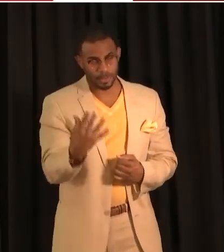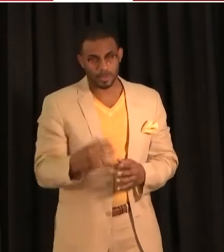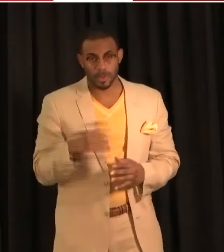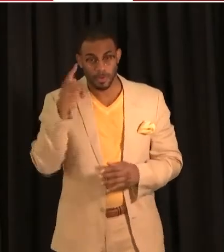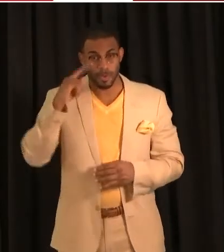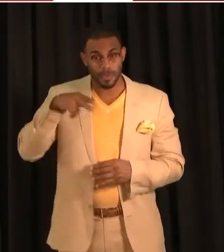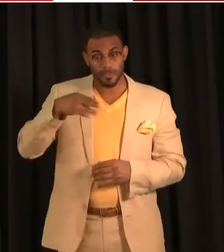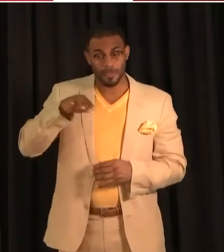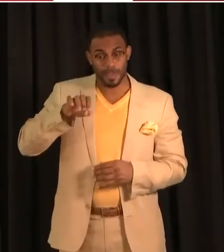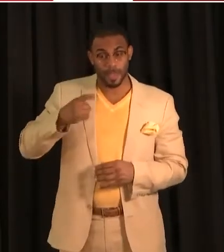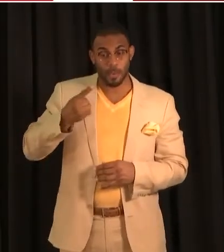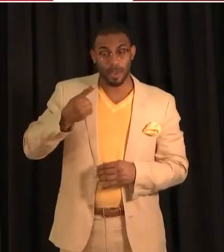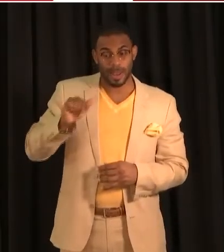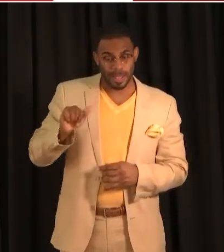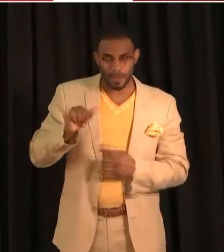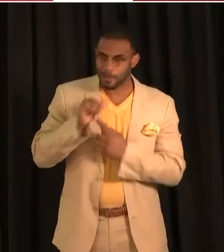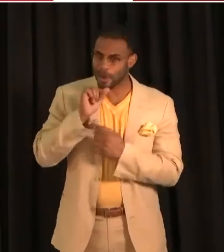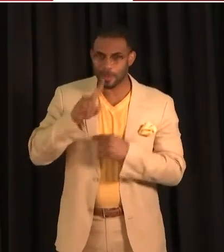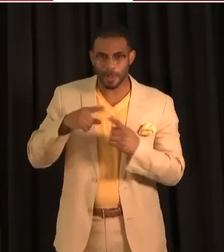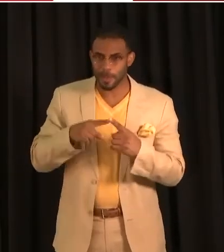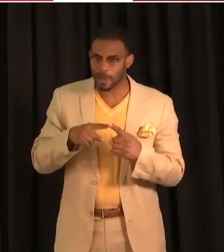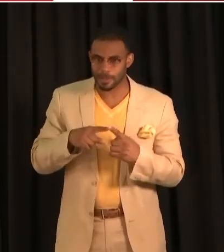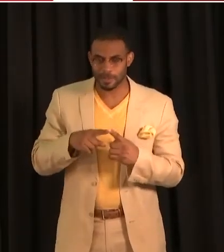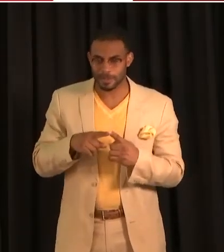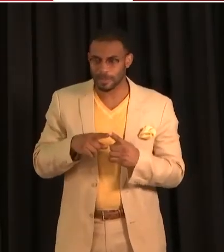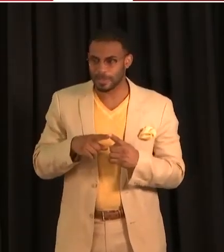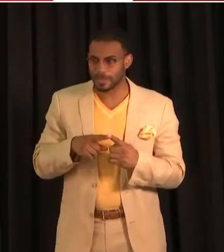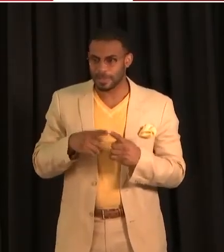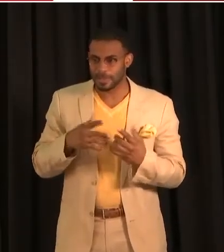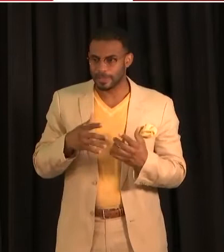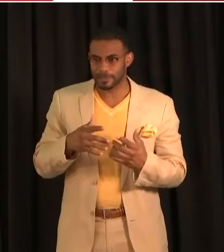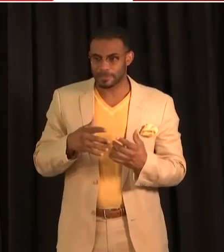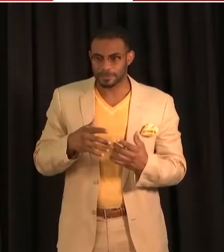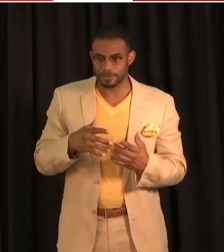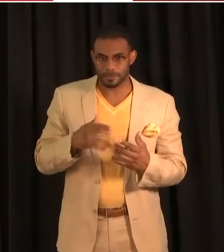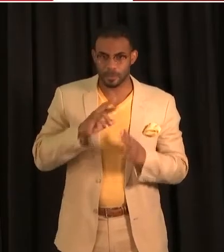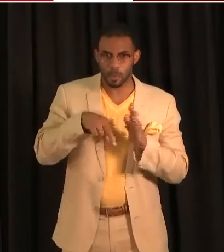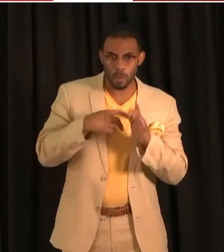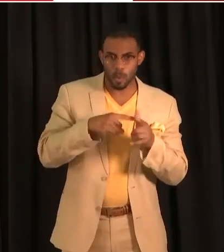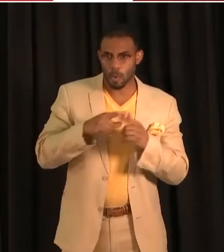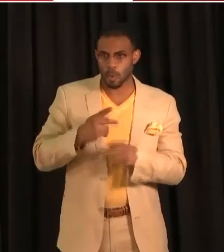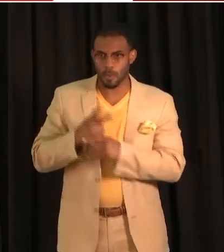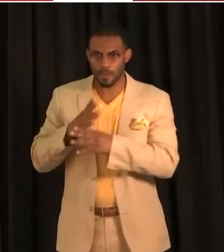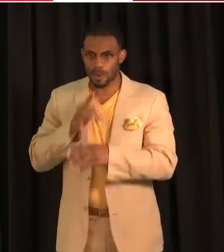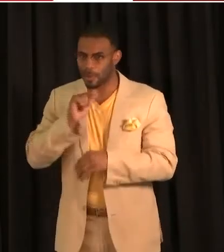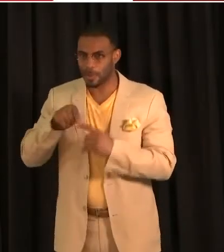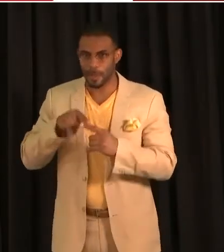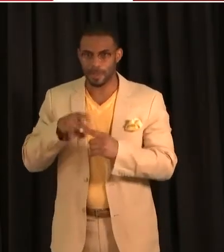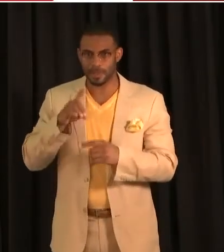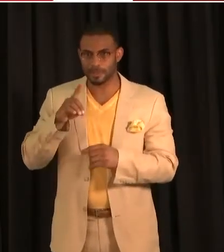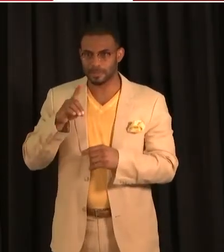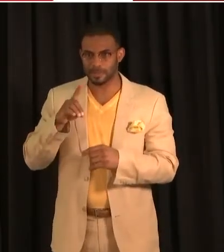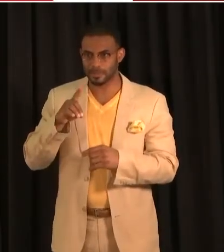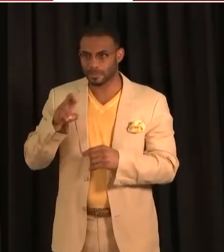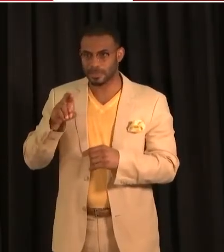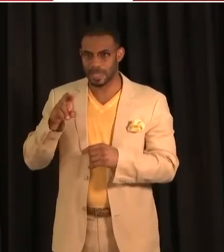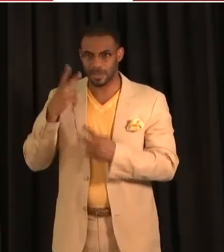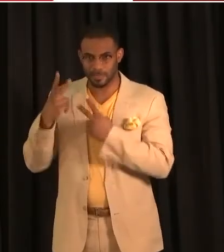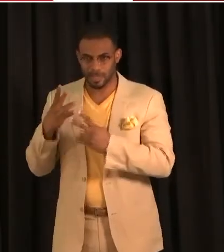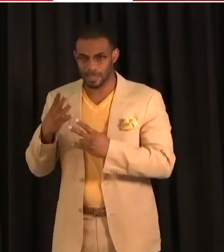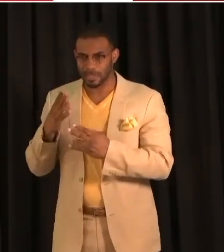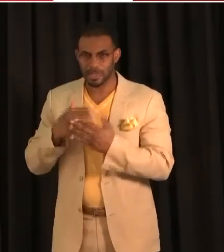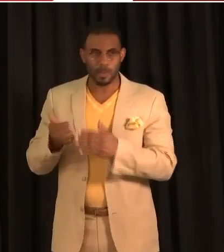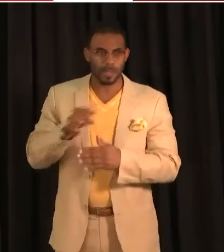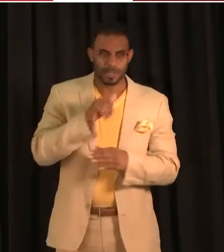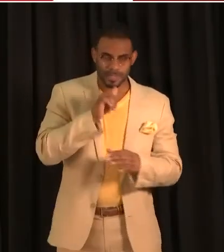make for phase 1A, we are not talking about roles for the provider. So we're not talking about the doctor gets it,